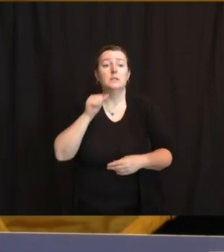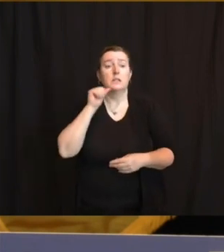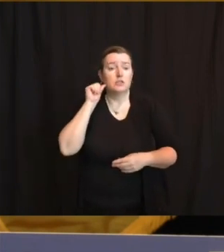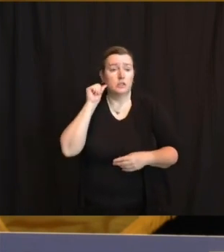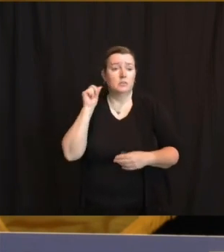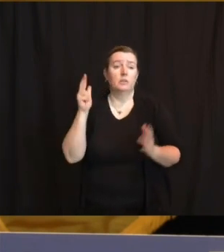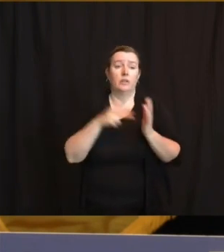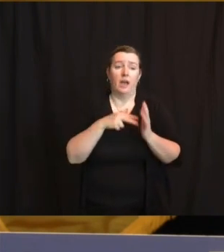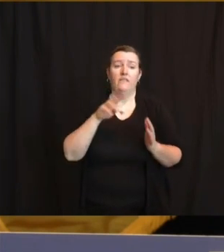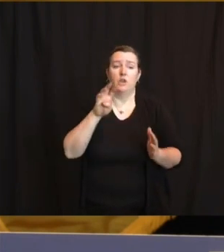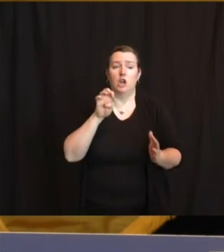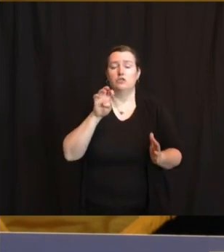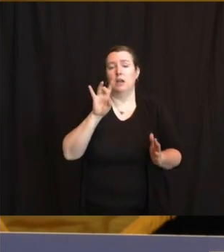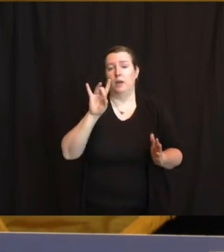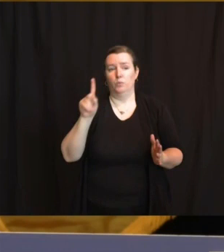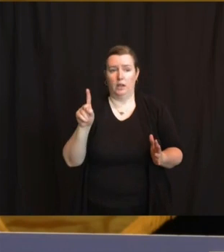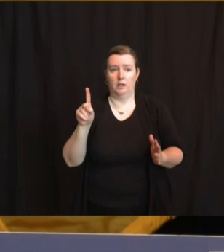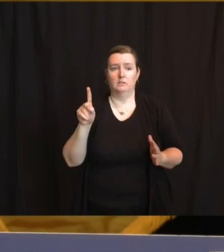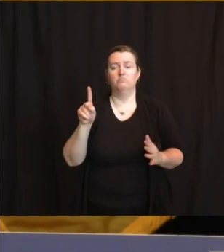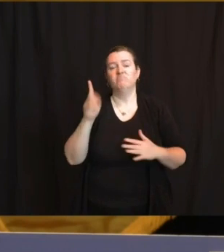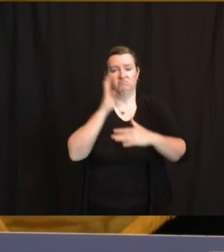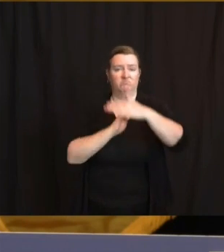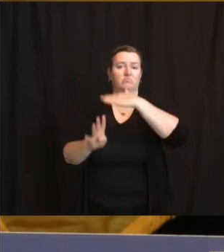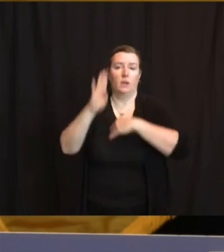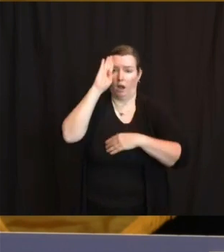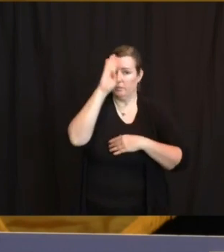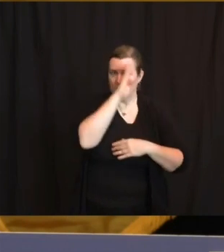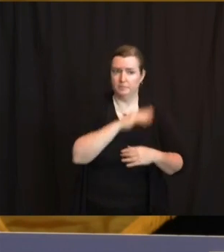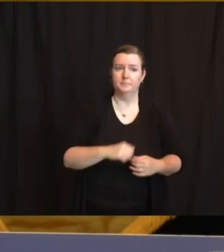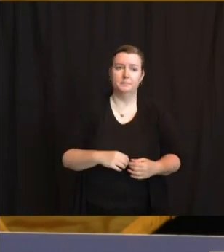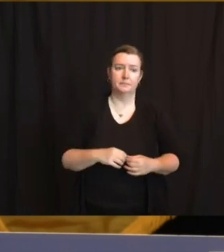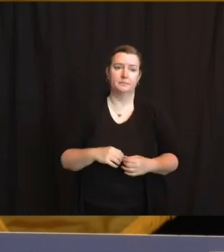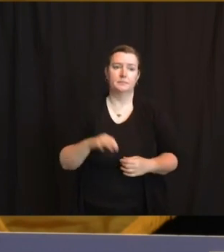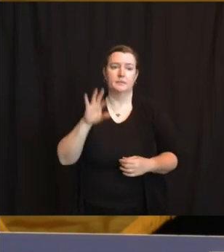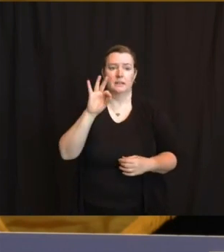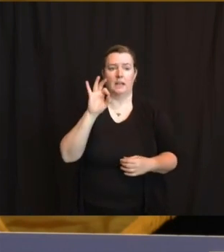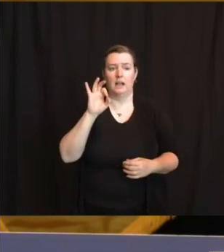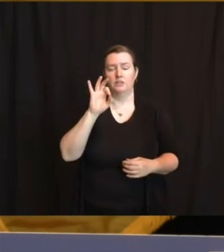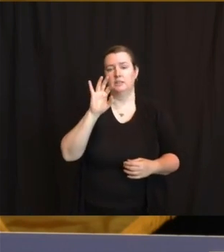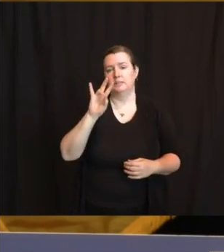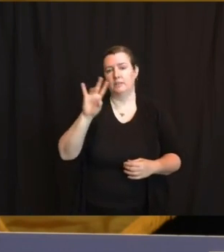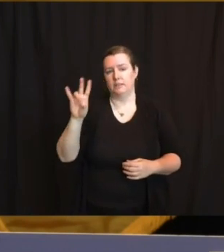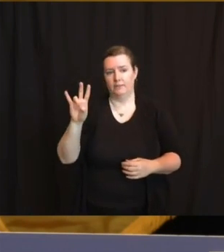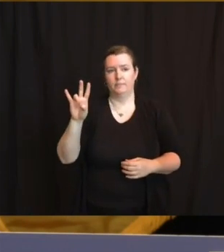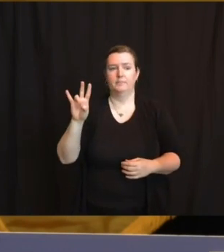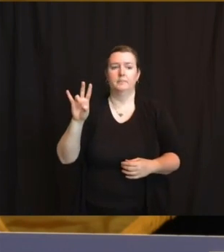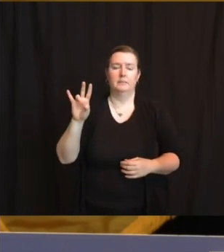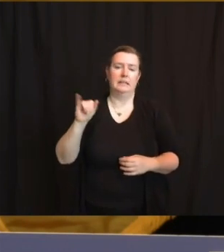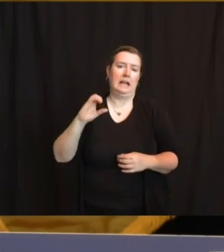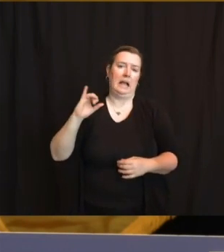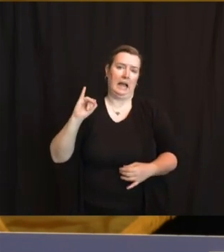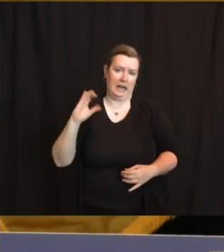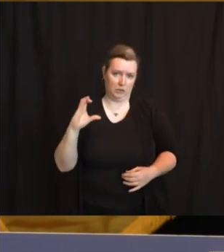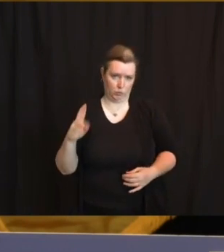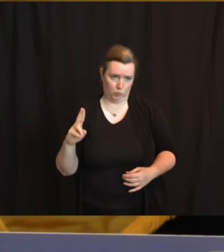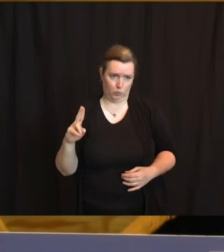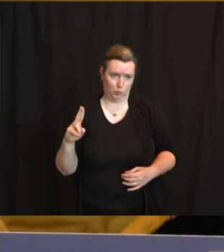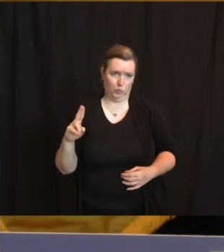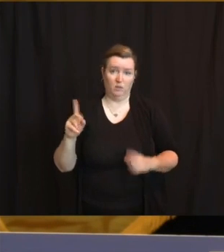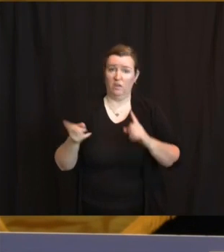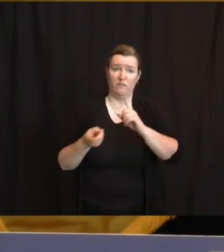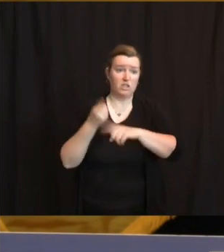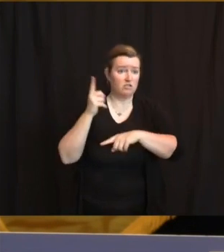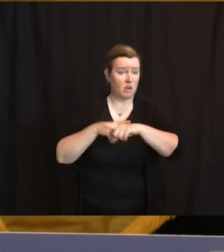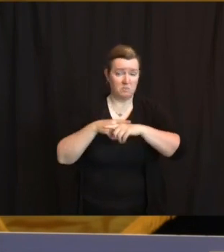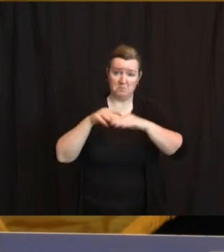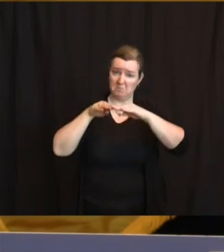with 977 individuals in critical care. This is the first time our critical care number has dropped